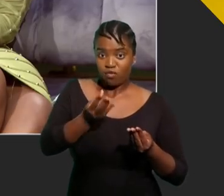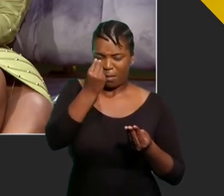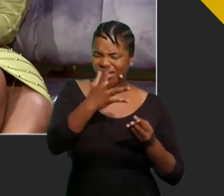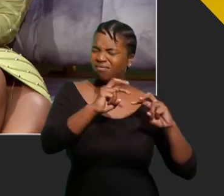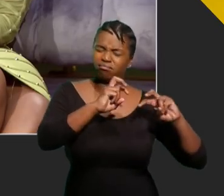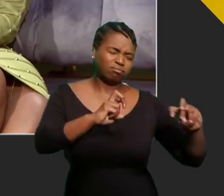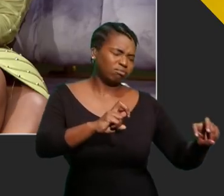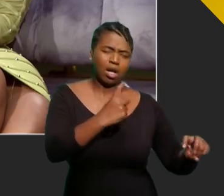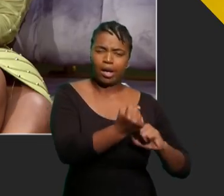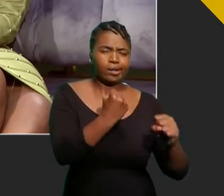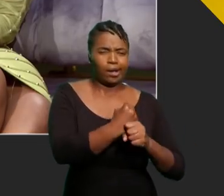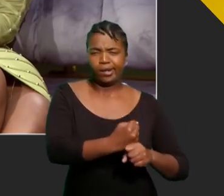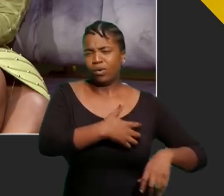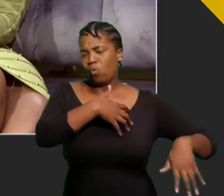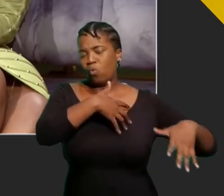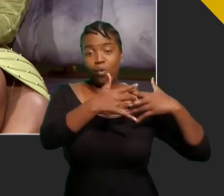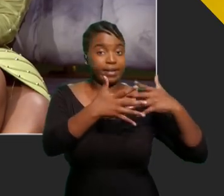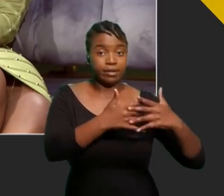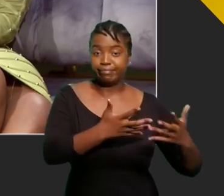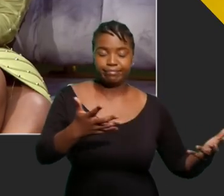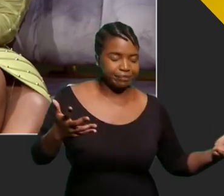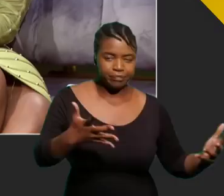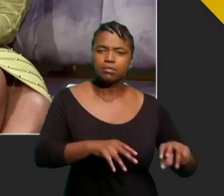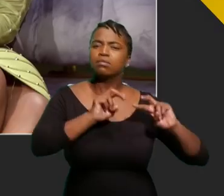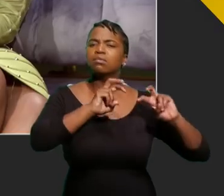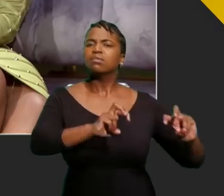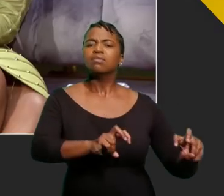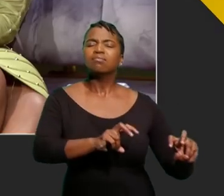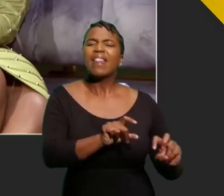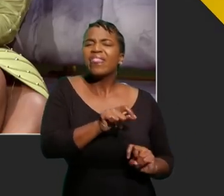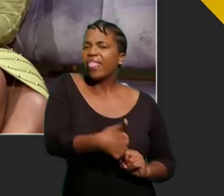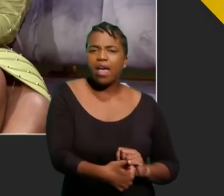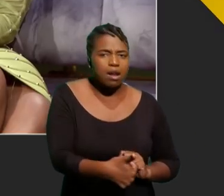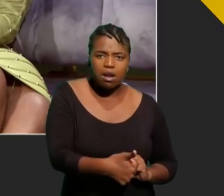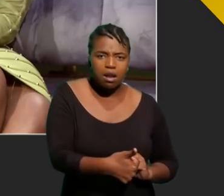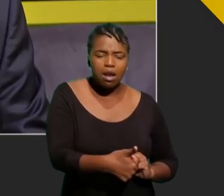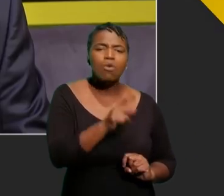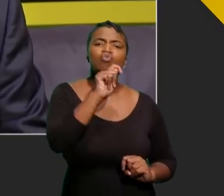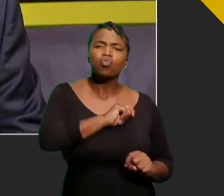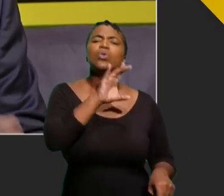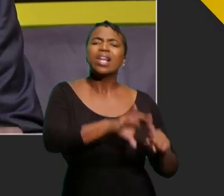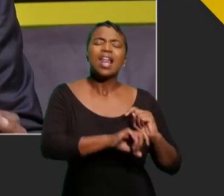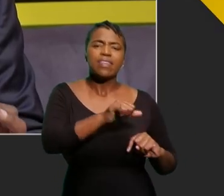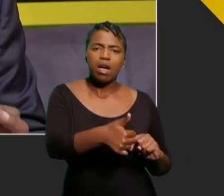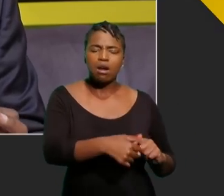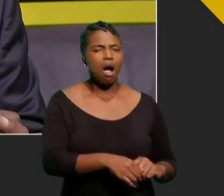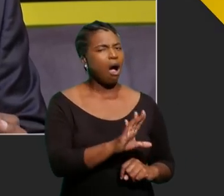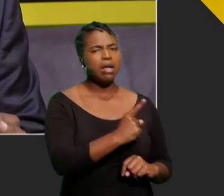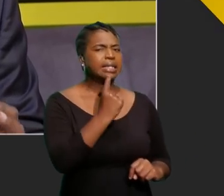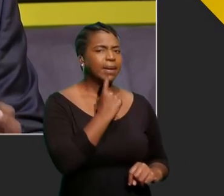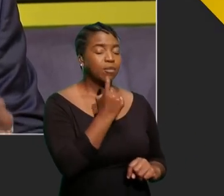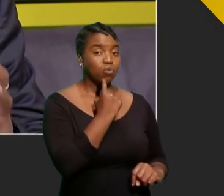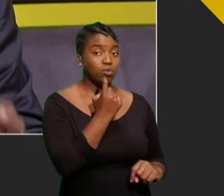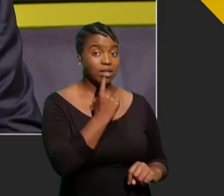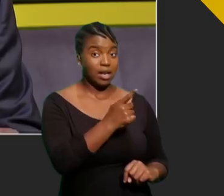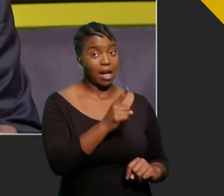no matter how long it takes, it's previously, and I want to understand from back in the day, what was then the next step? The next step is simple, Gakul, which is